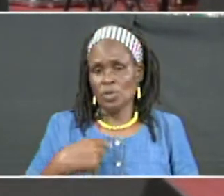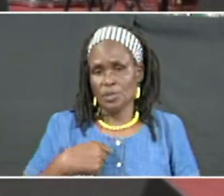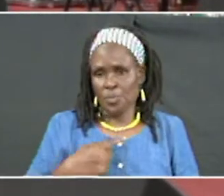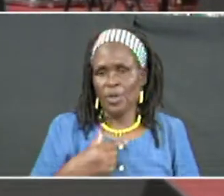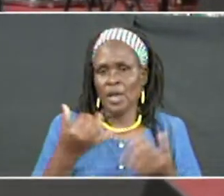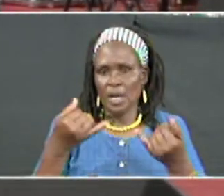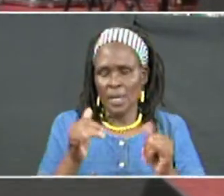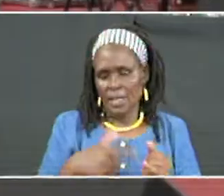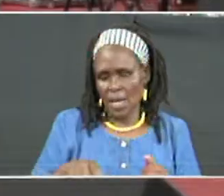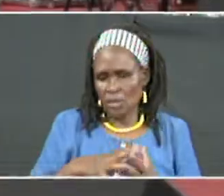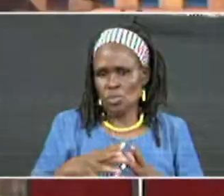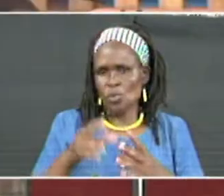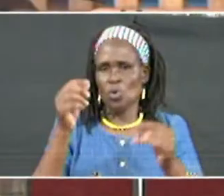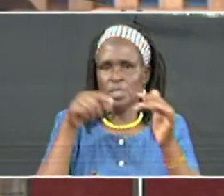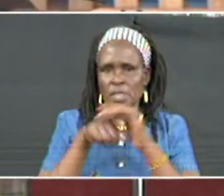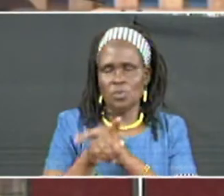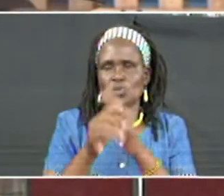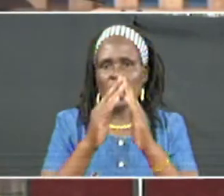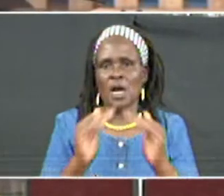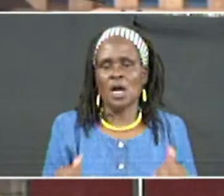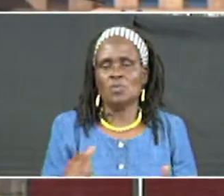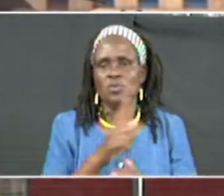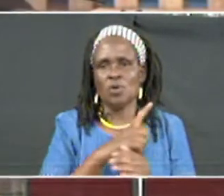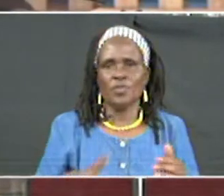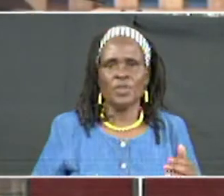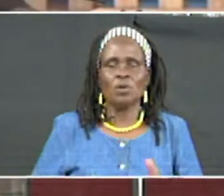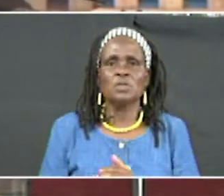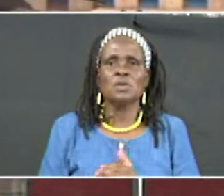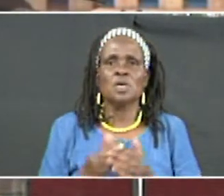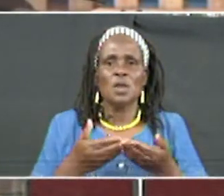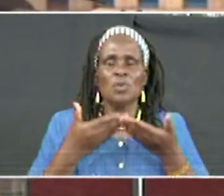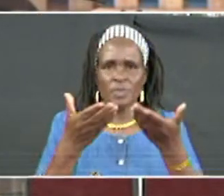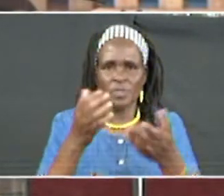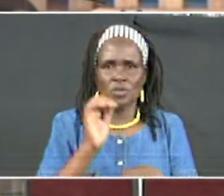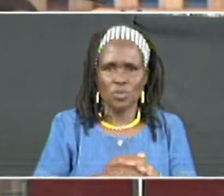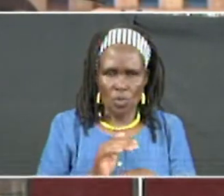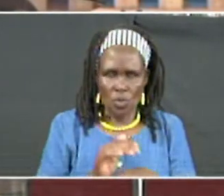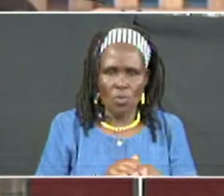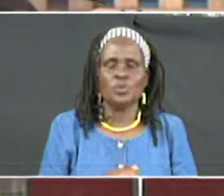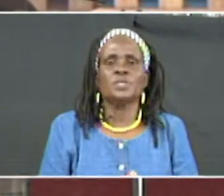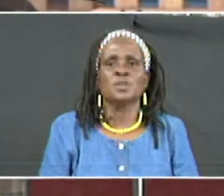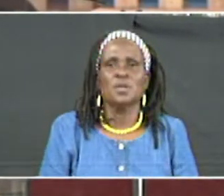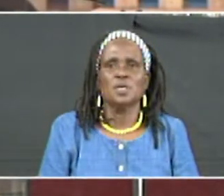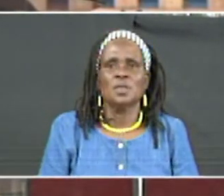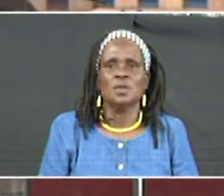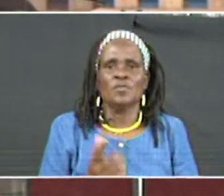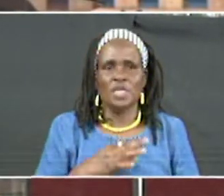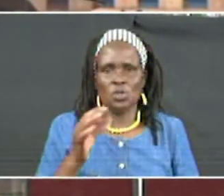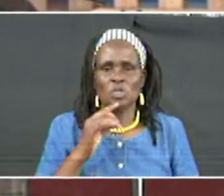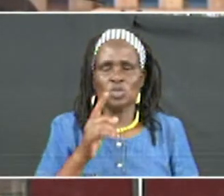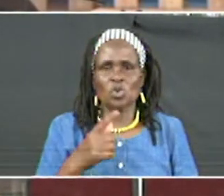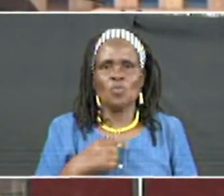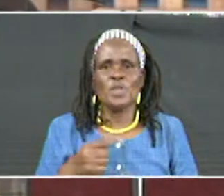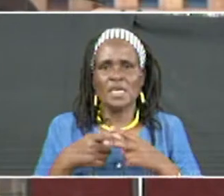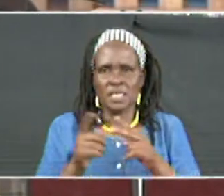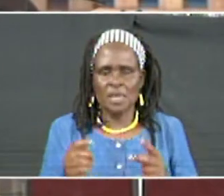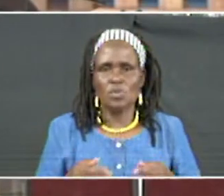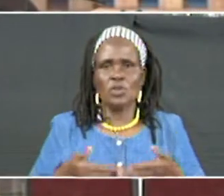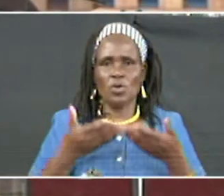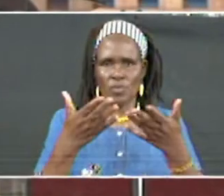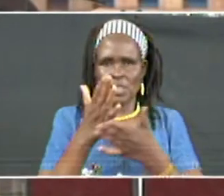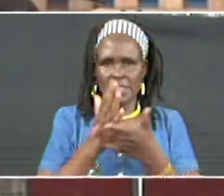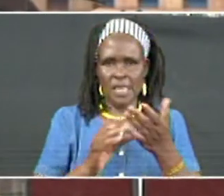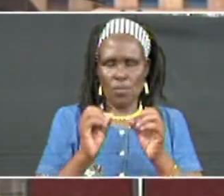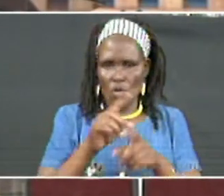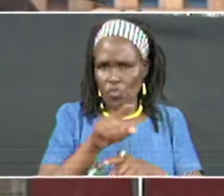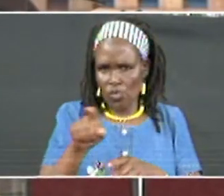of the Lord." Confession is good for the soul, and so I will start with a confession. Some of you have listened to this